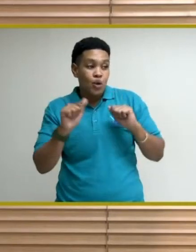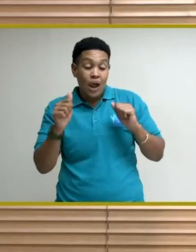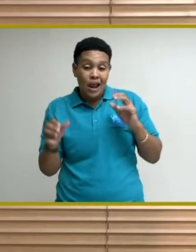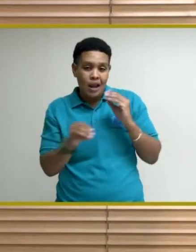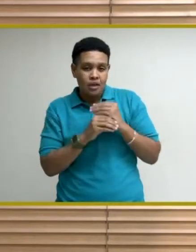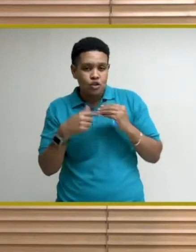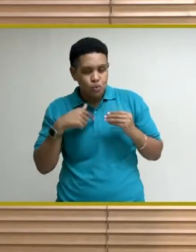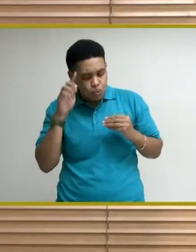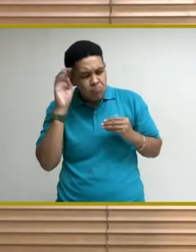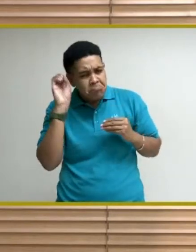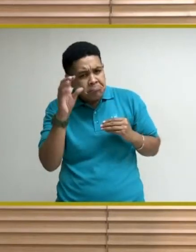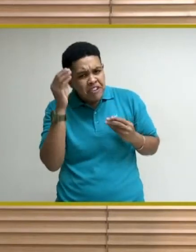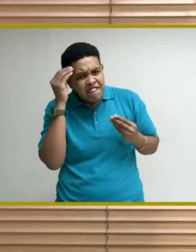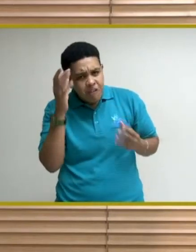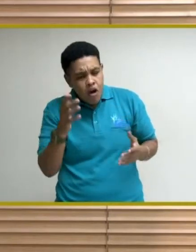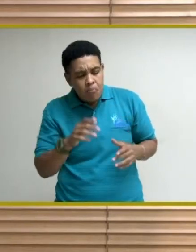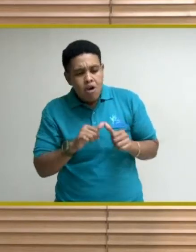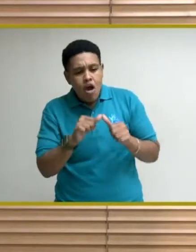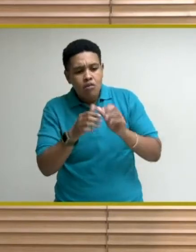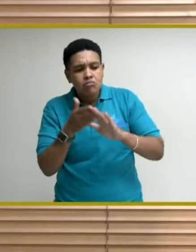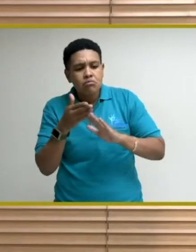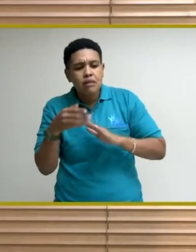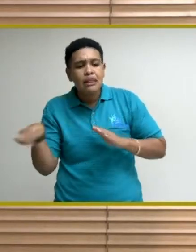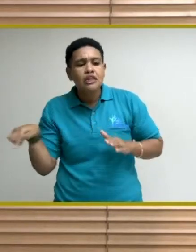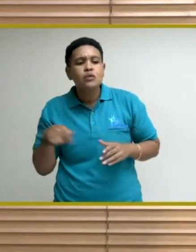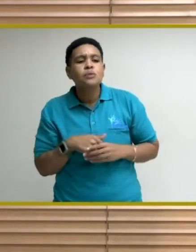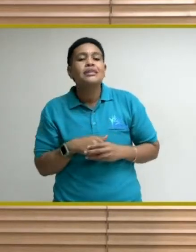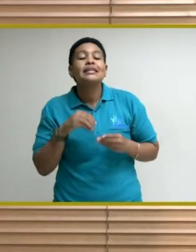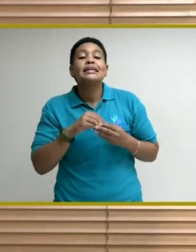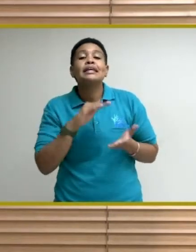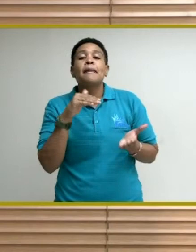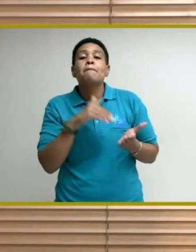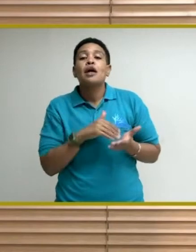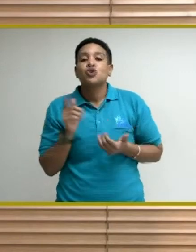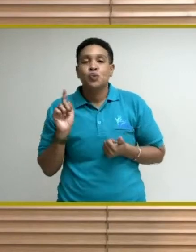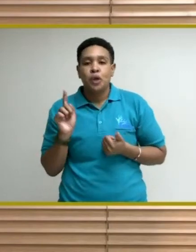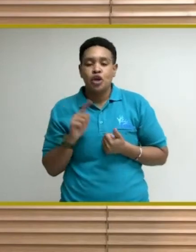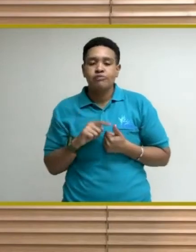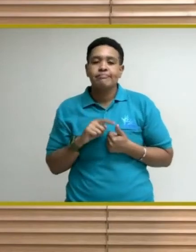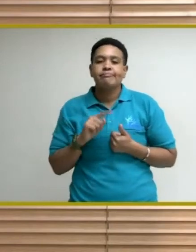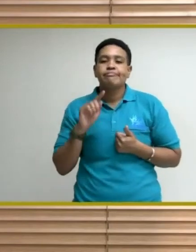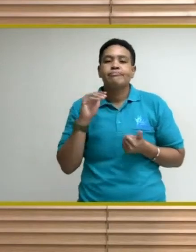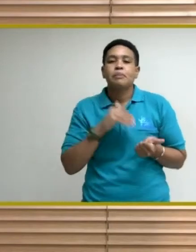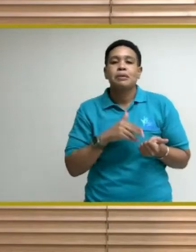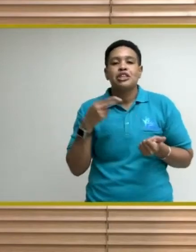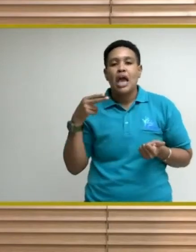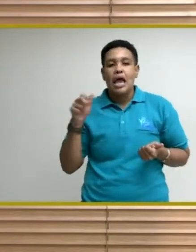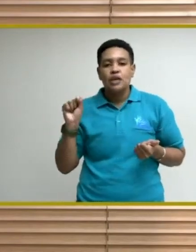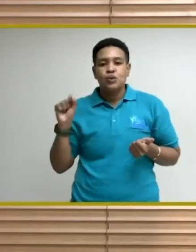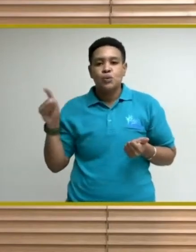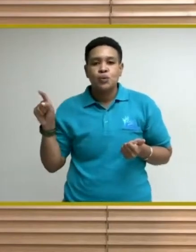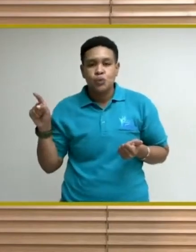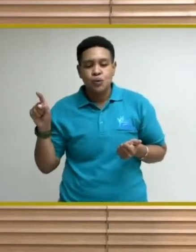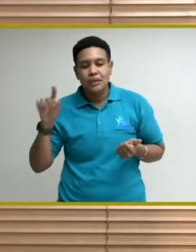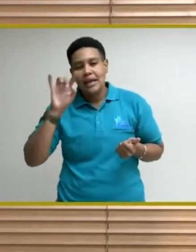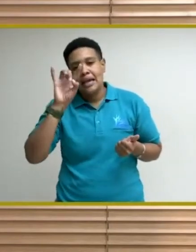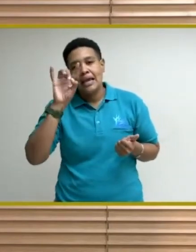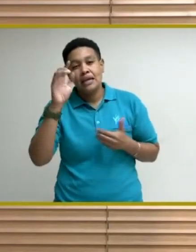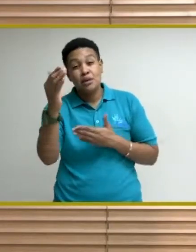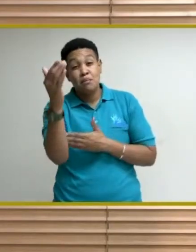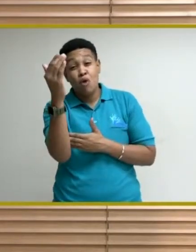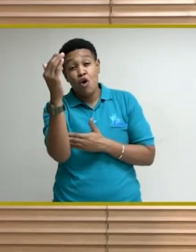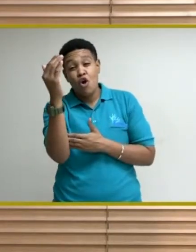we will announce. In Manchester, the Manchester High School, 8